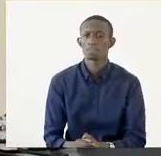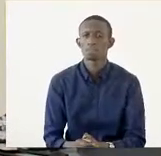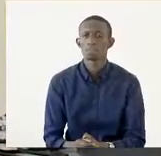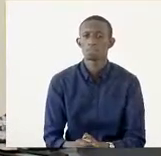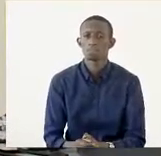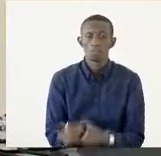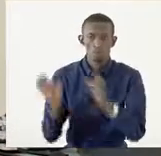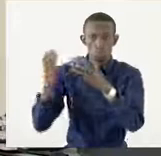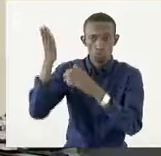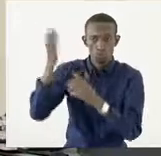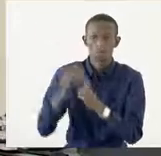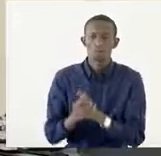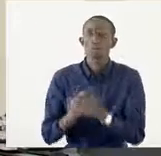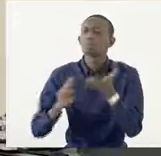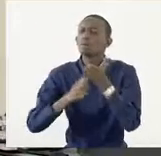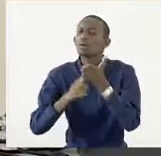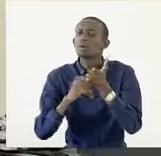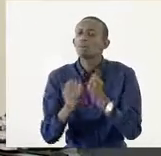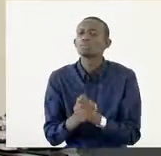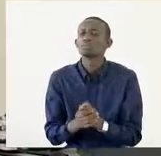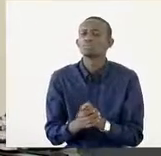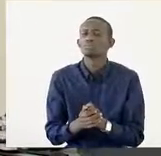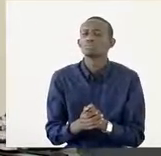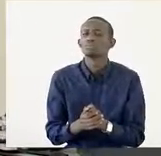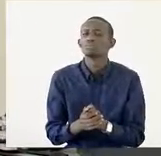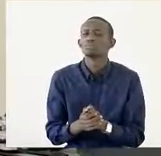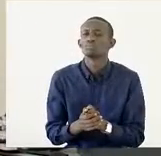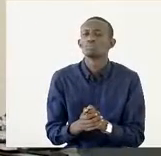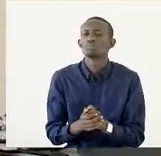this compound is used to